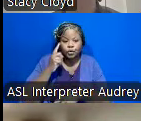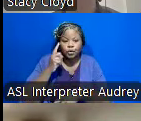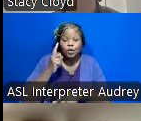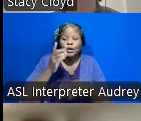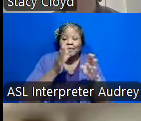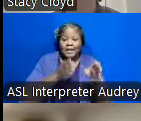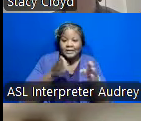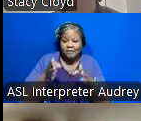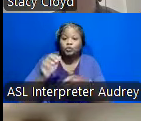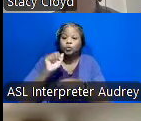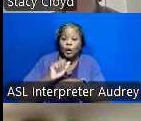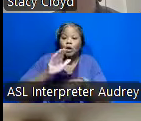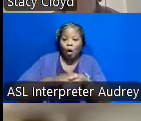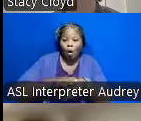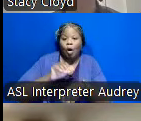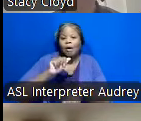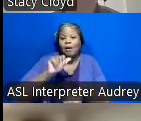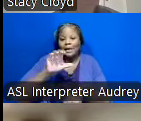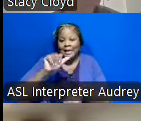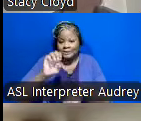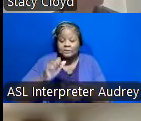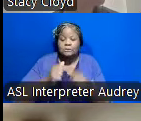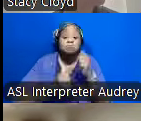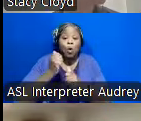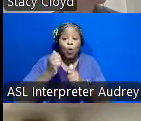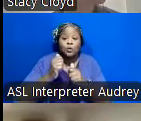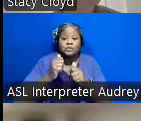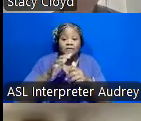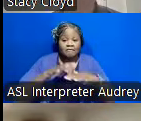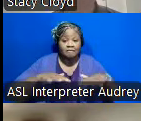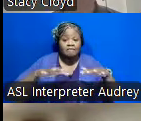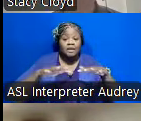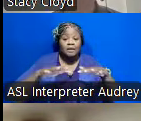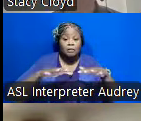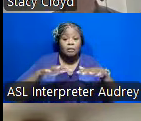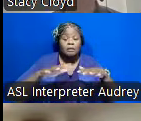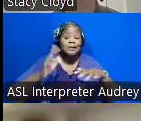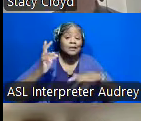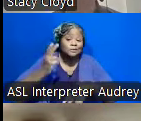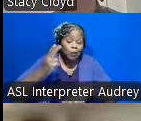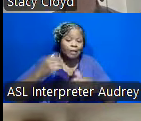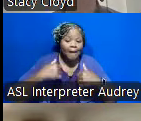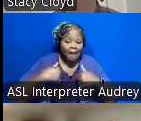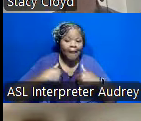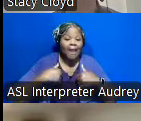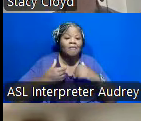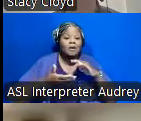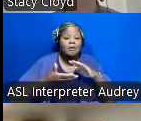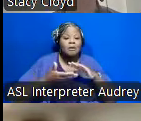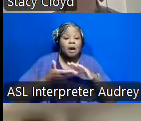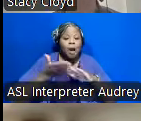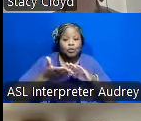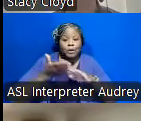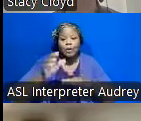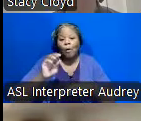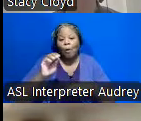individuals working on actual cases. So most field offices historically have had an operations supervisor who's